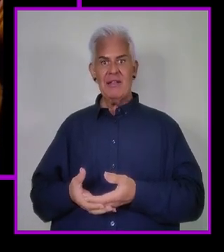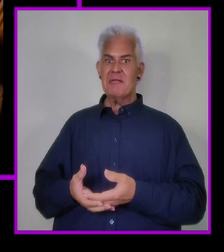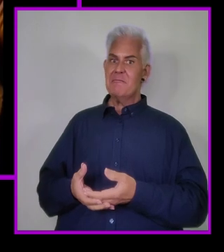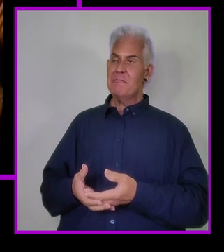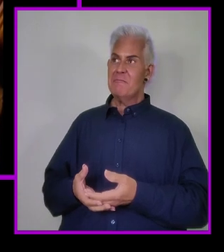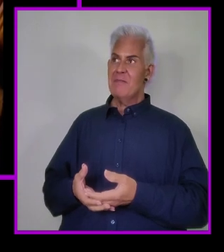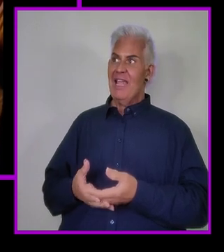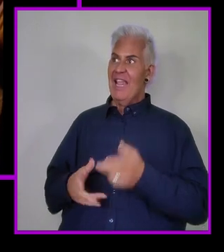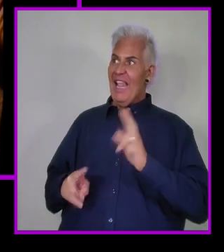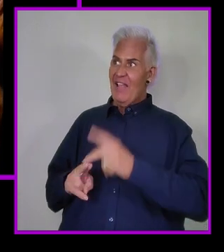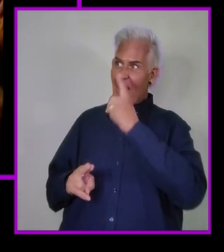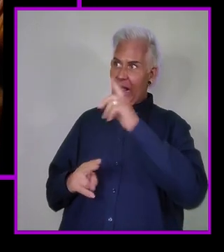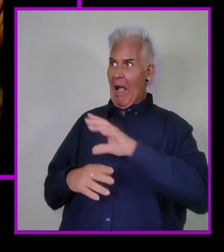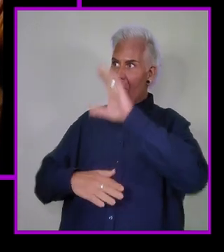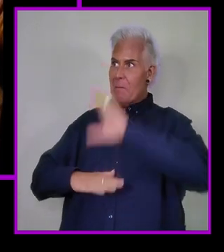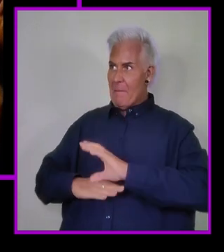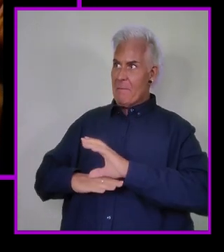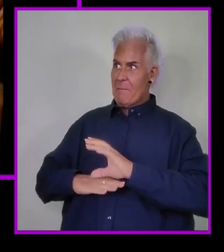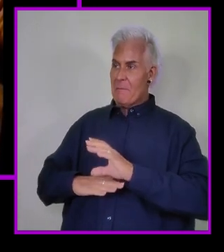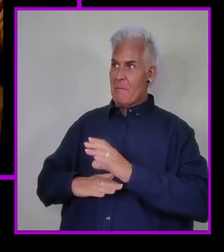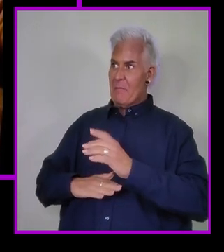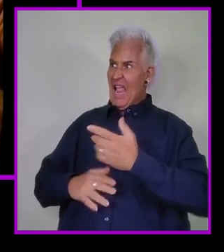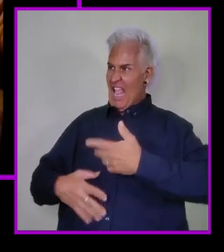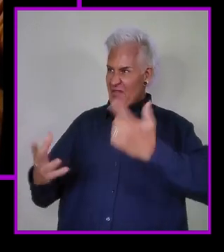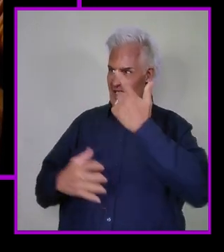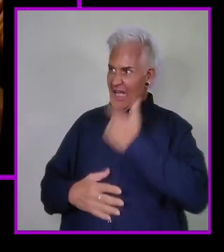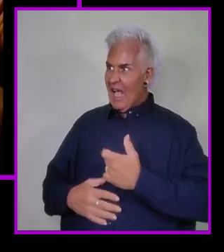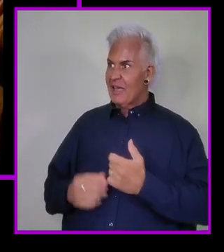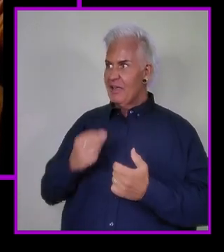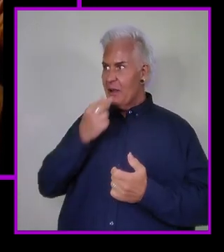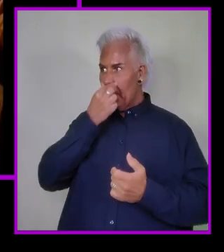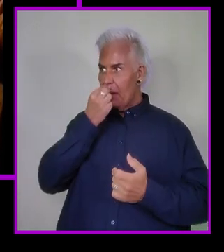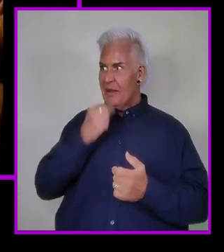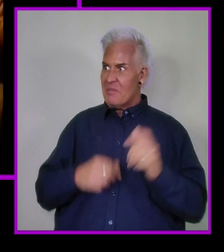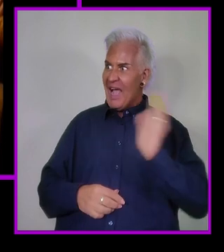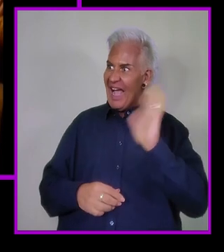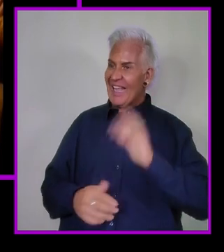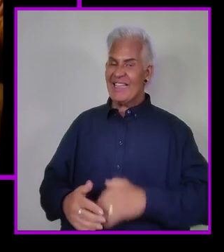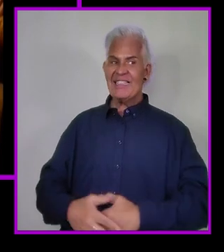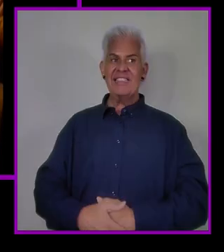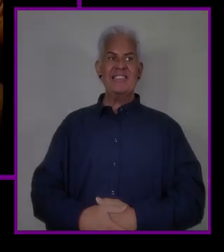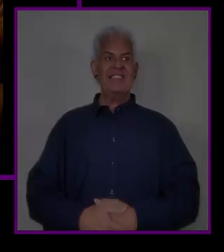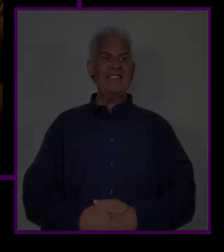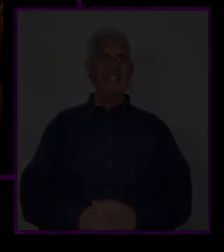Well, if I can make a landing like that, I think anybody can. Goodbye.